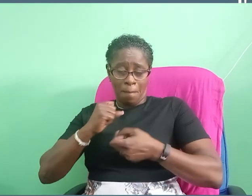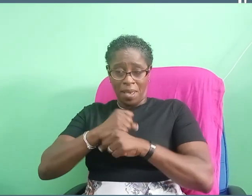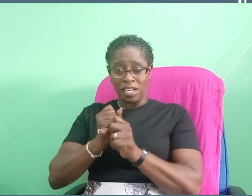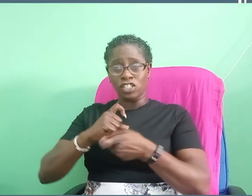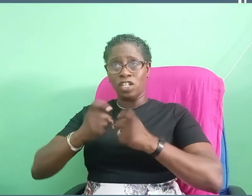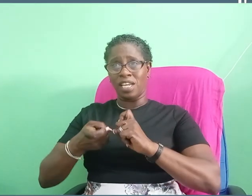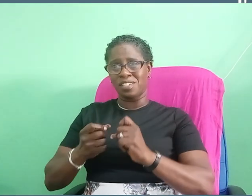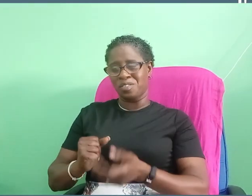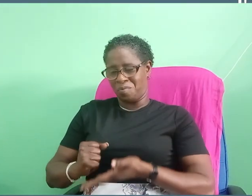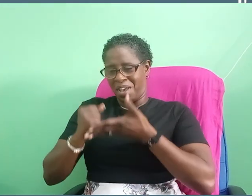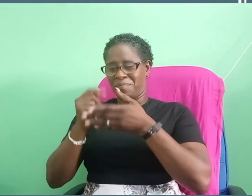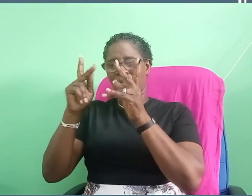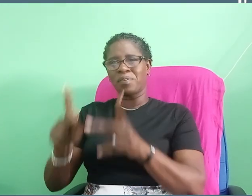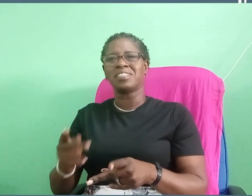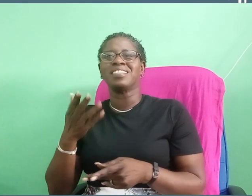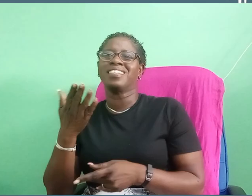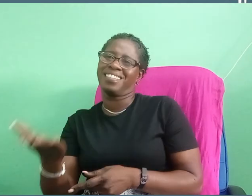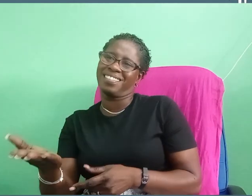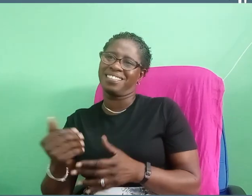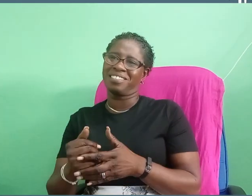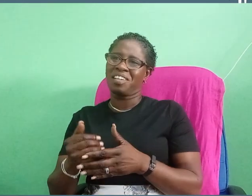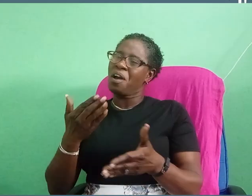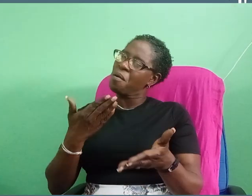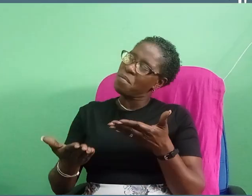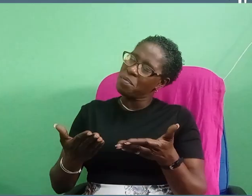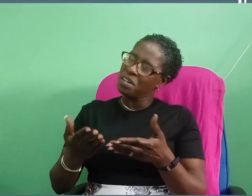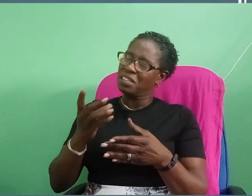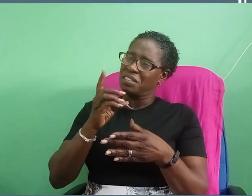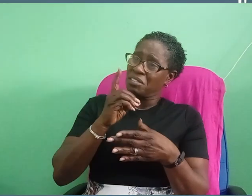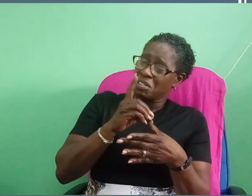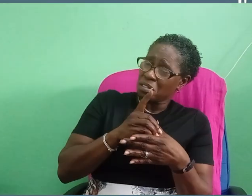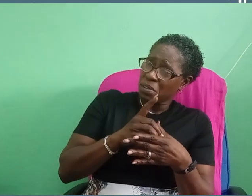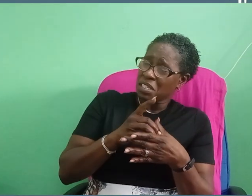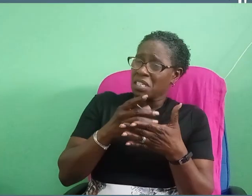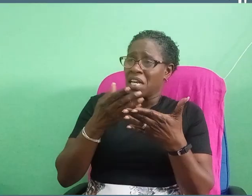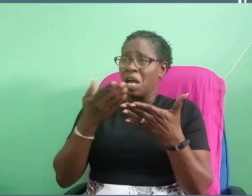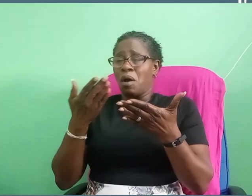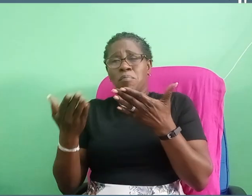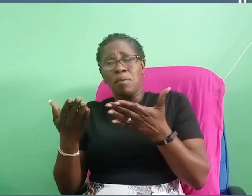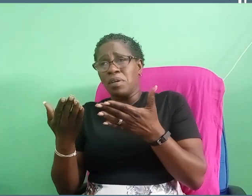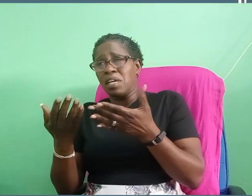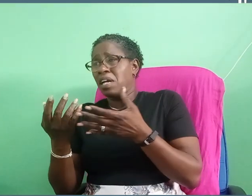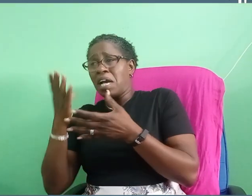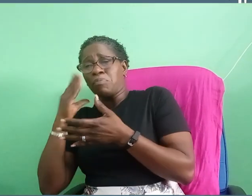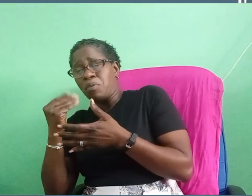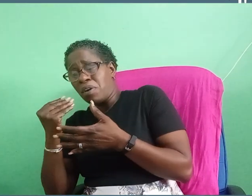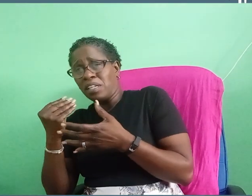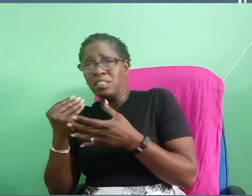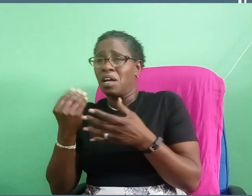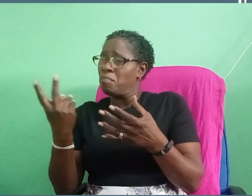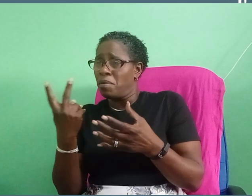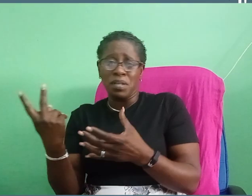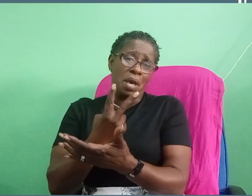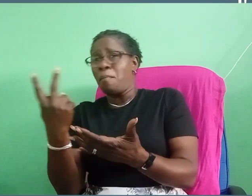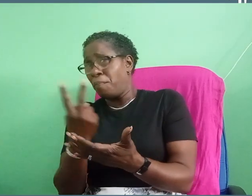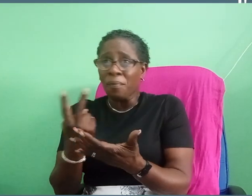you. That maybe the root of that is a disability, maybe the root of that is something totally different, or it's a combination of all the things, most likely a combination of all the